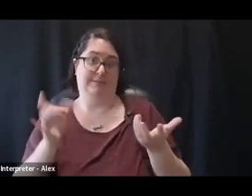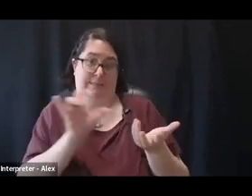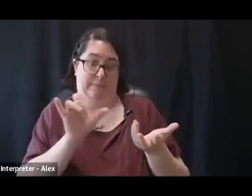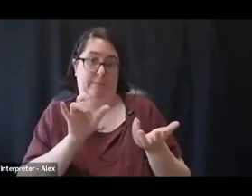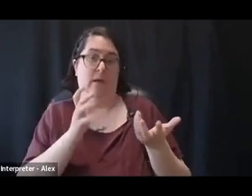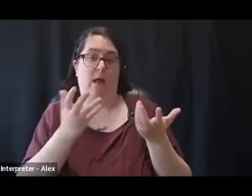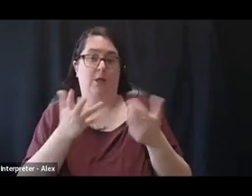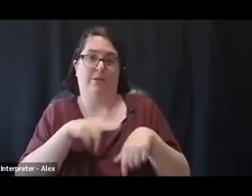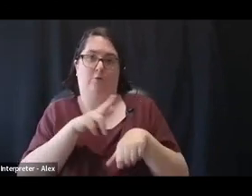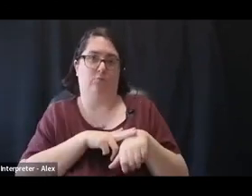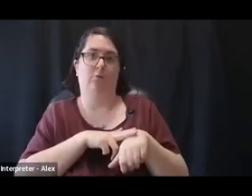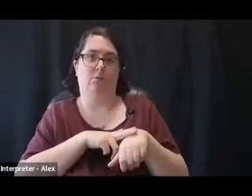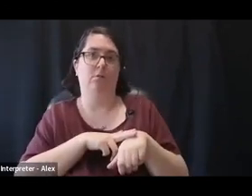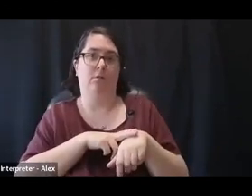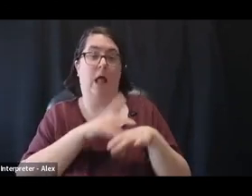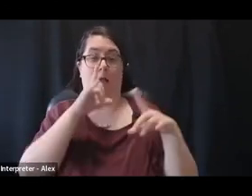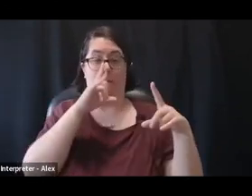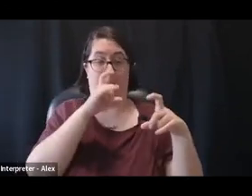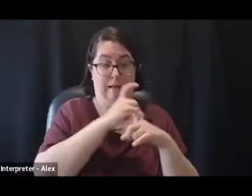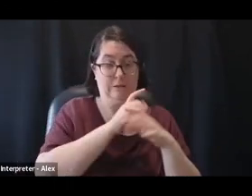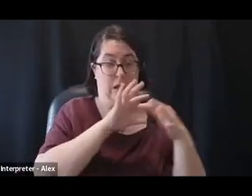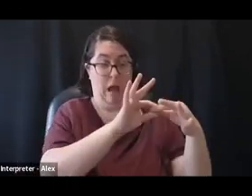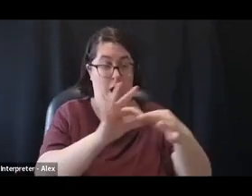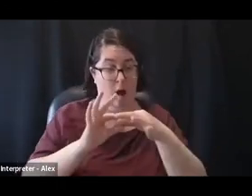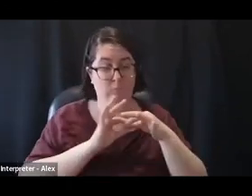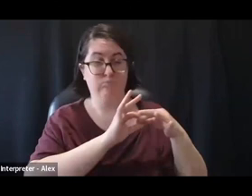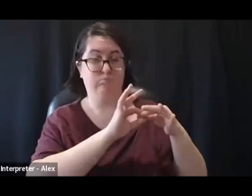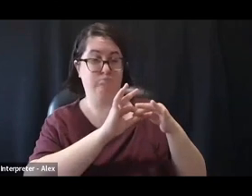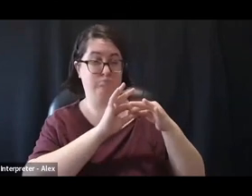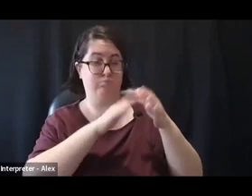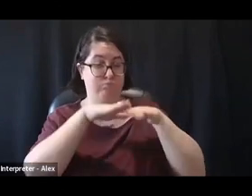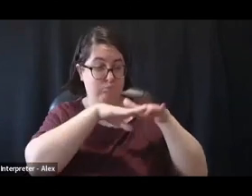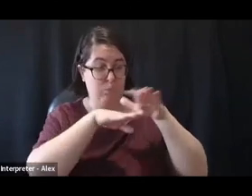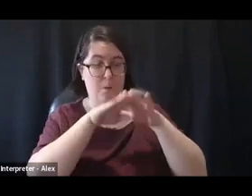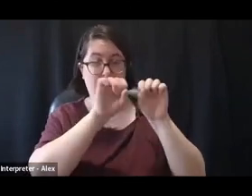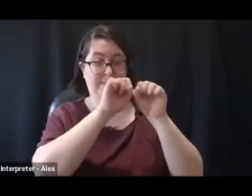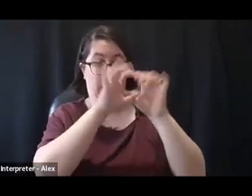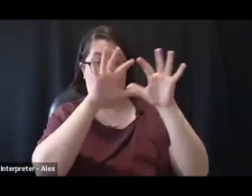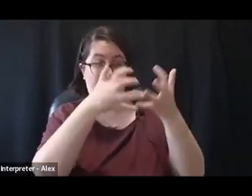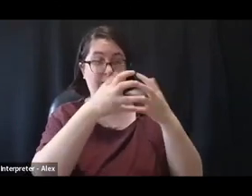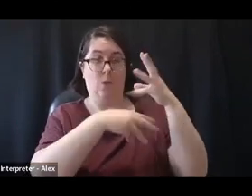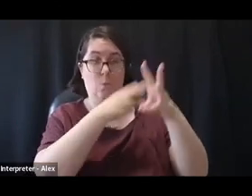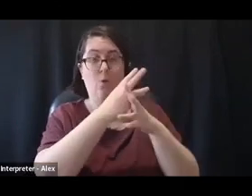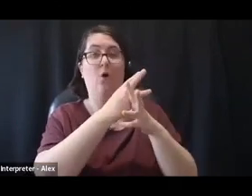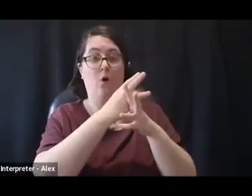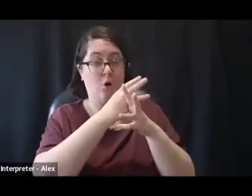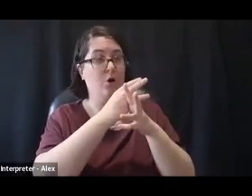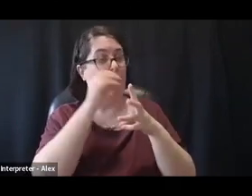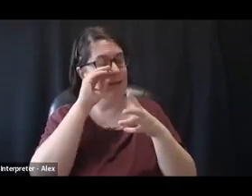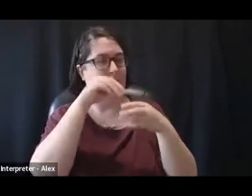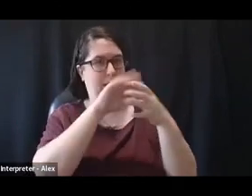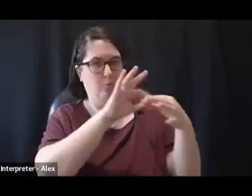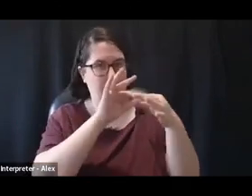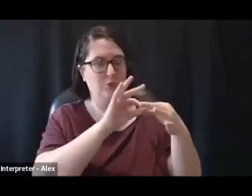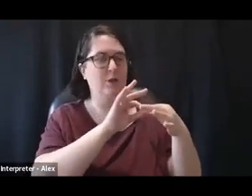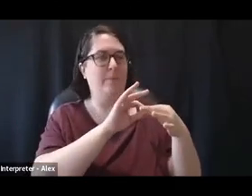is by nature of the complexity and interconnectedness of our global societies and the networks and relationships within them that